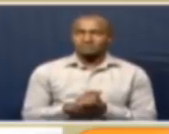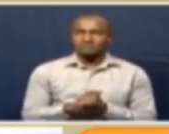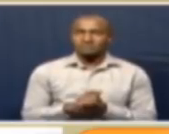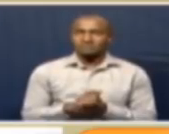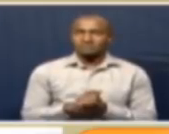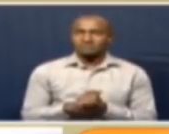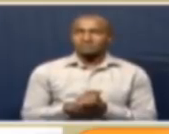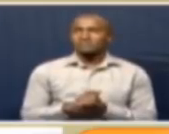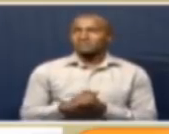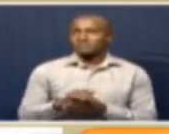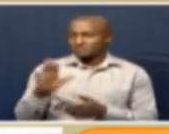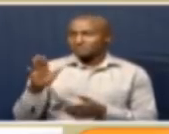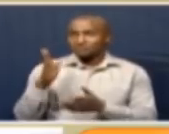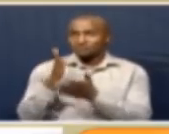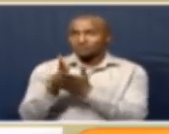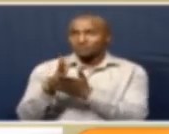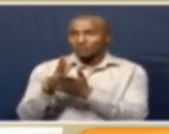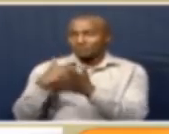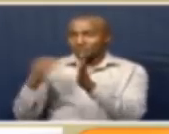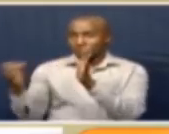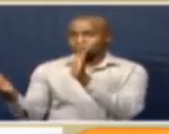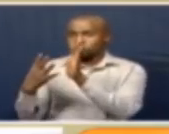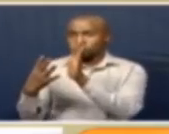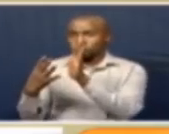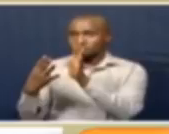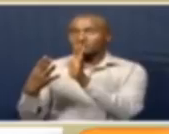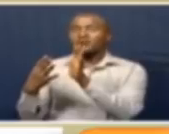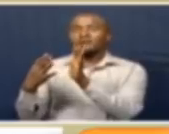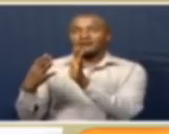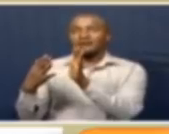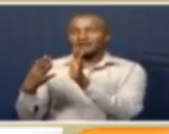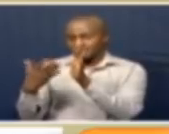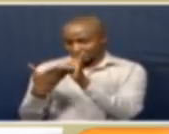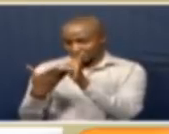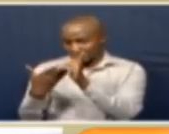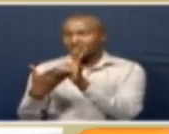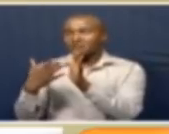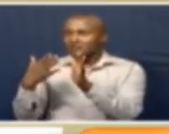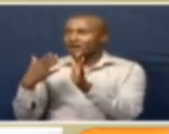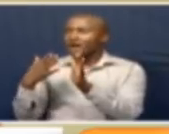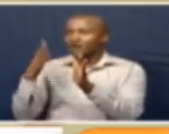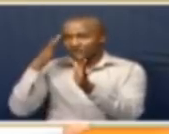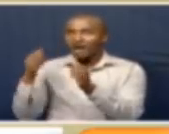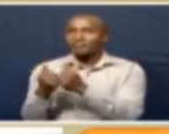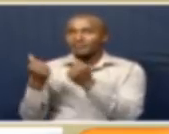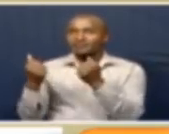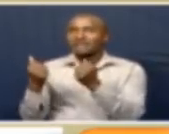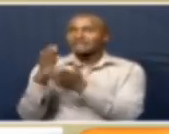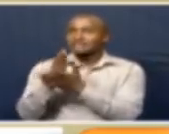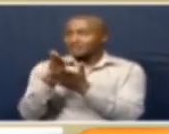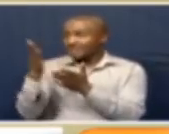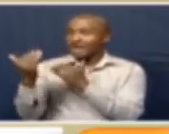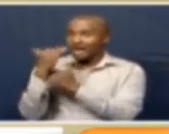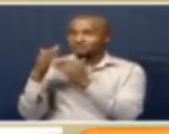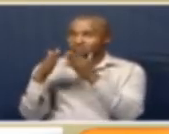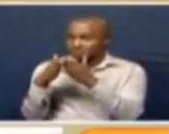after I posted, that's when I realized these things were happening. I knew people will try and have sexual advances towards